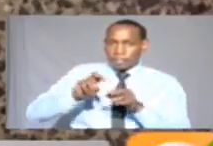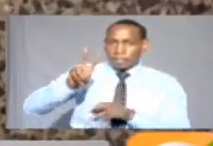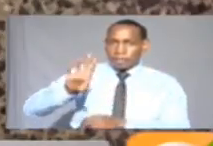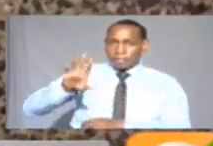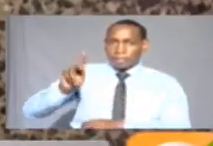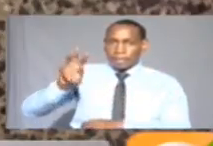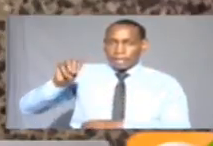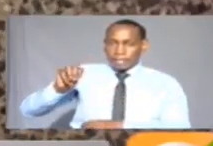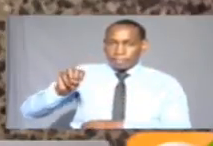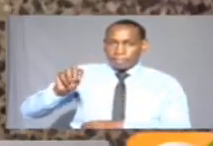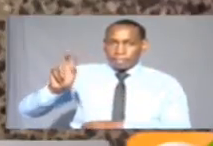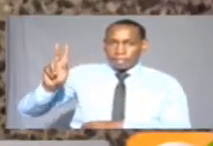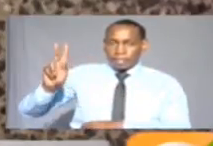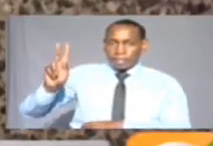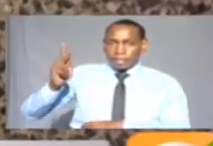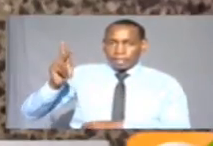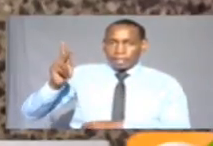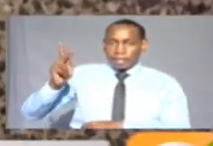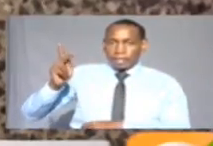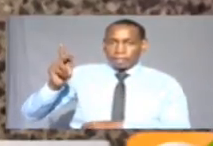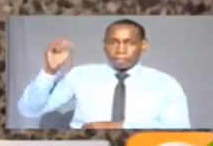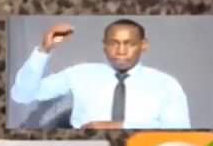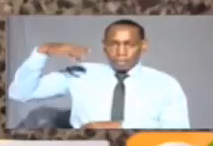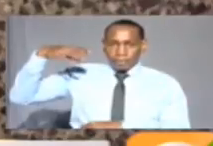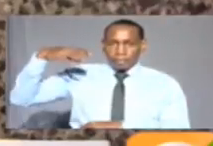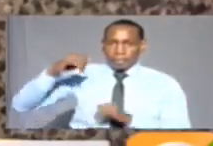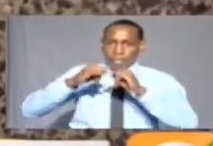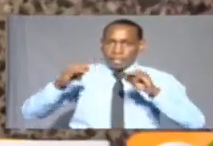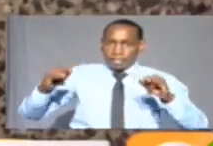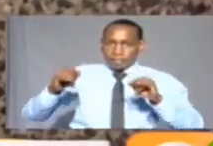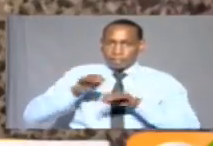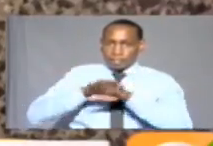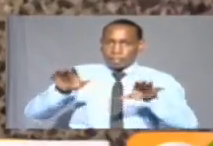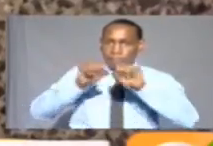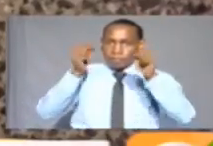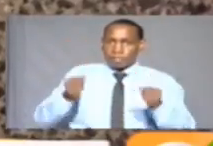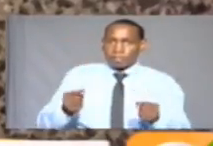of the Kenya Power and Lighting existing distribution system.